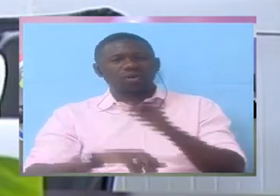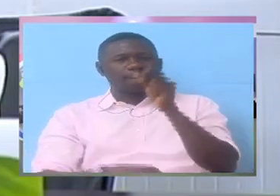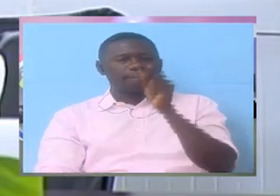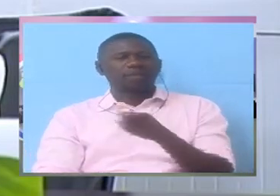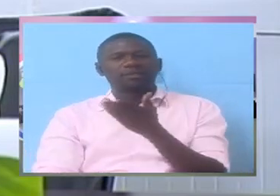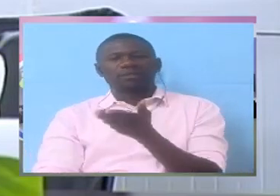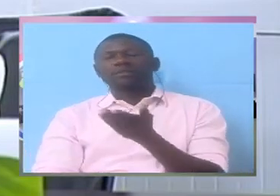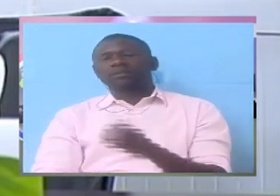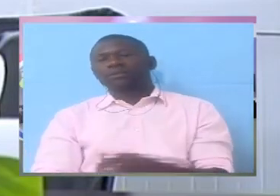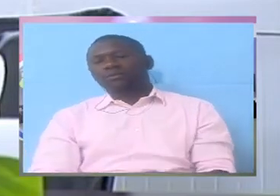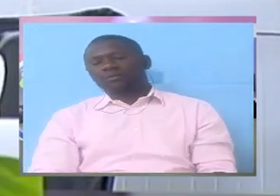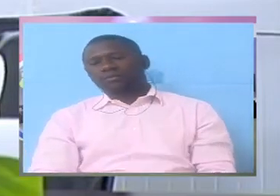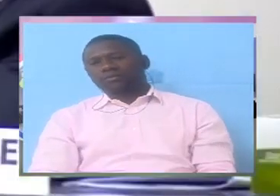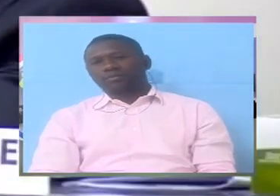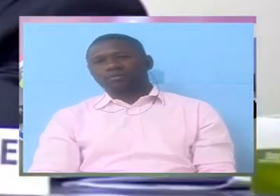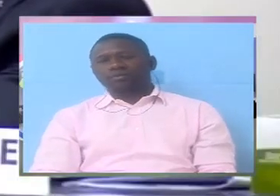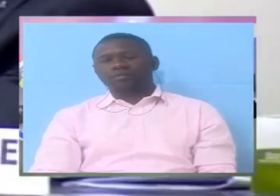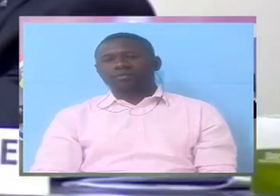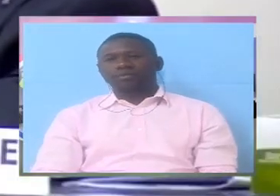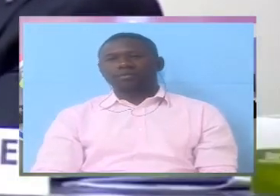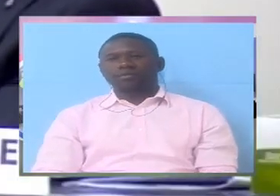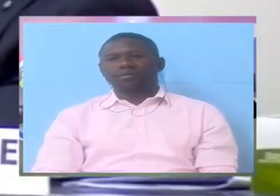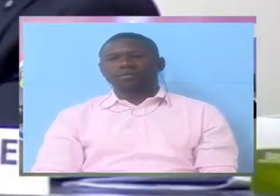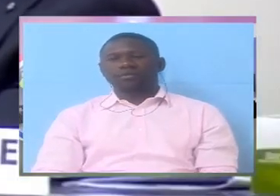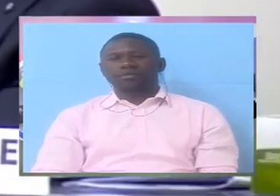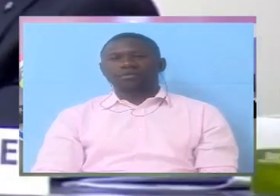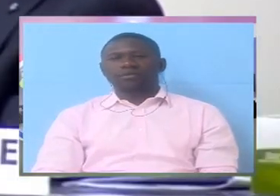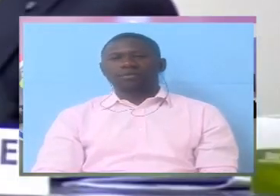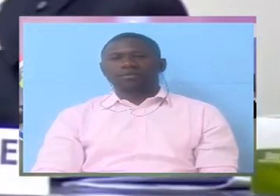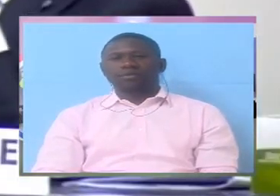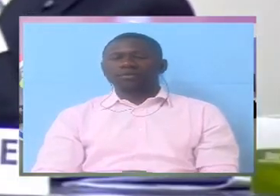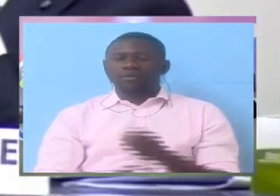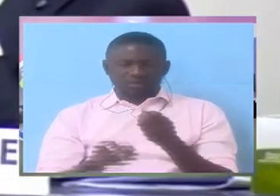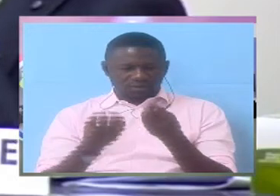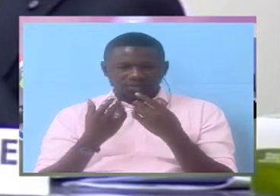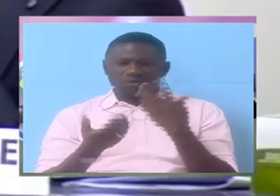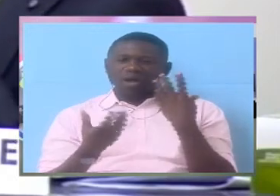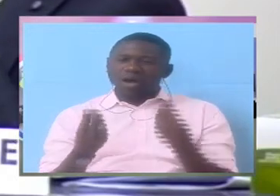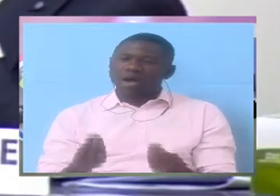You're not talking about the officers. Tell us how he was